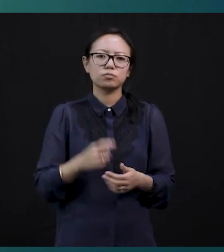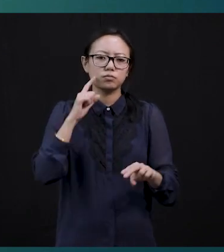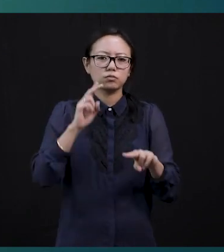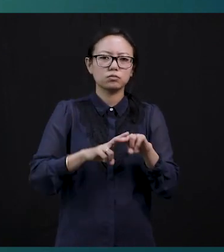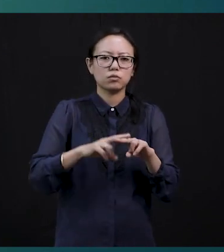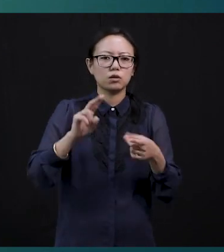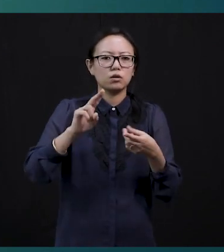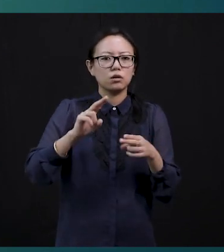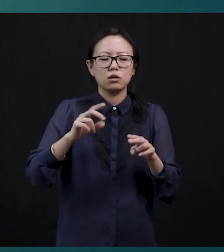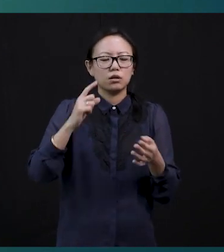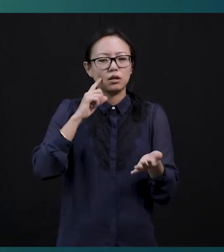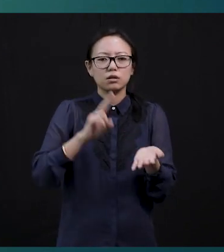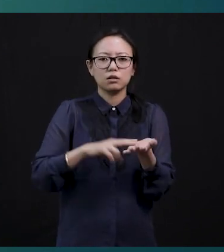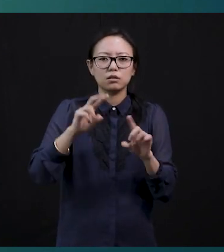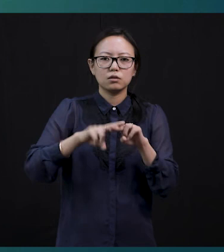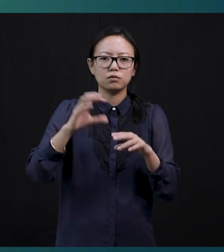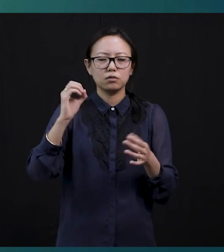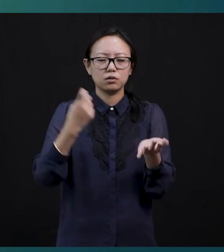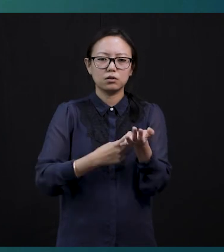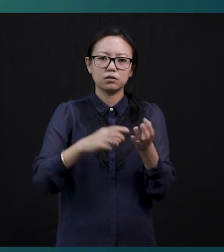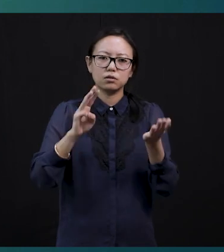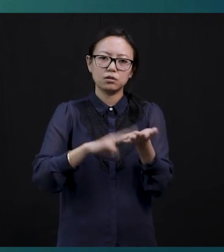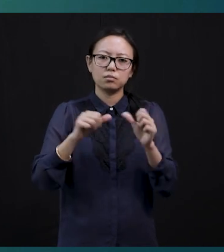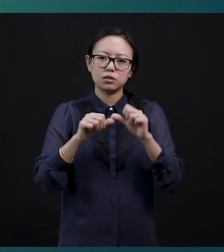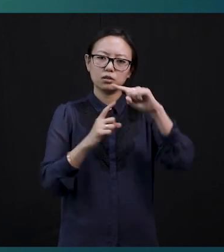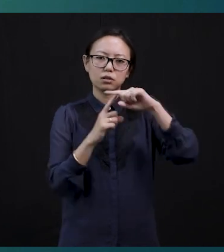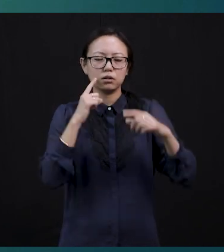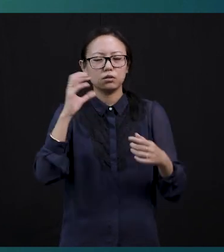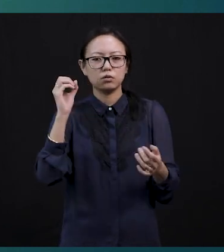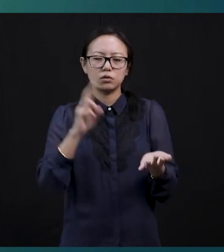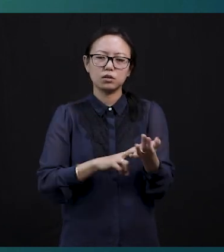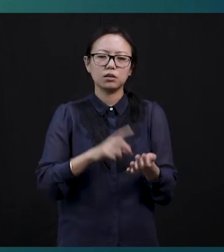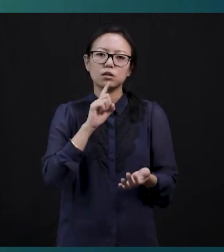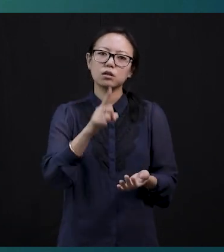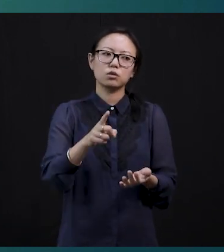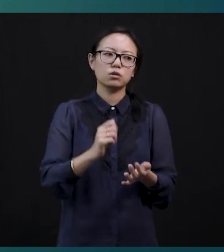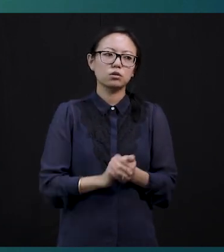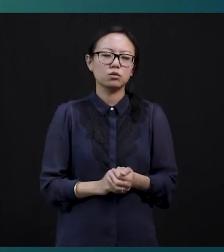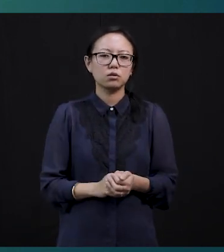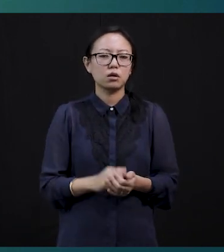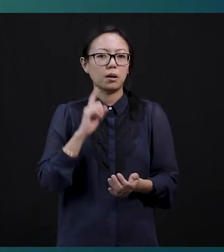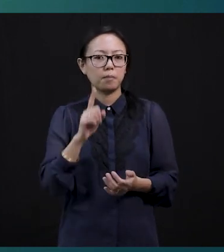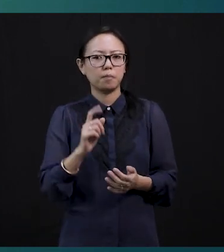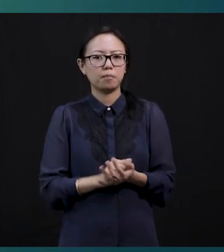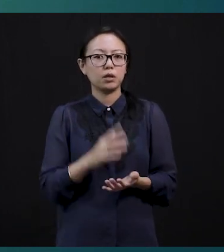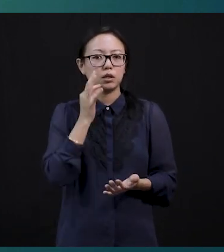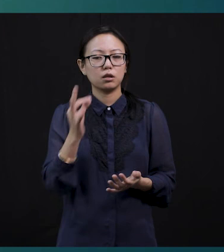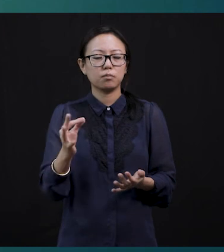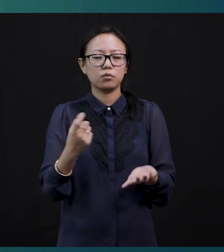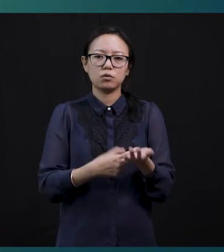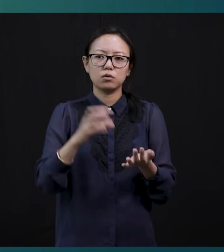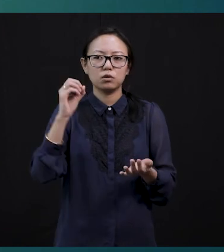information of new products that have come. But basic function of a wholesaler is to store a large amount of goods in